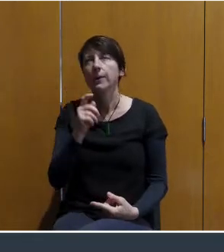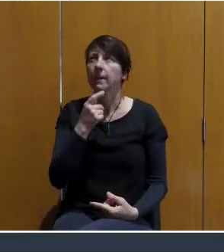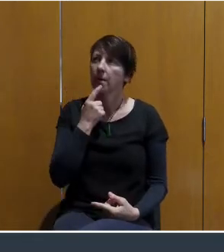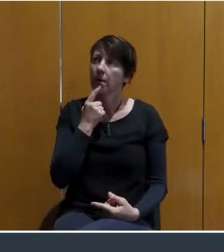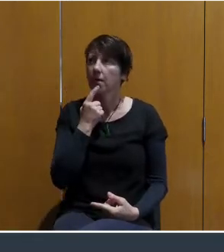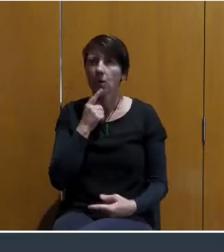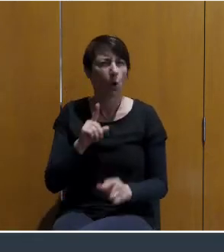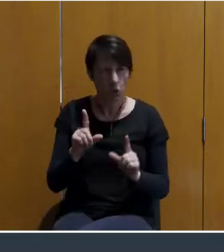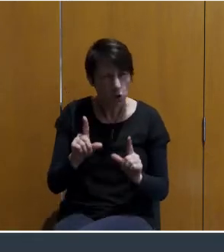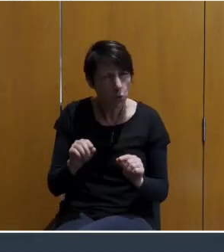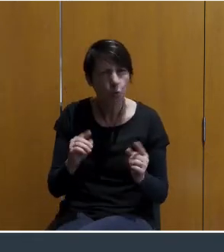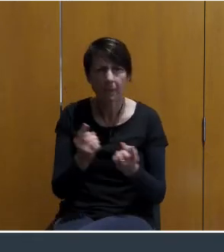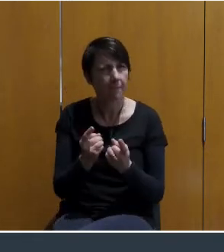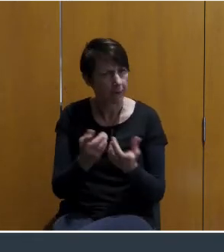So